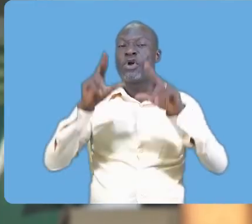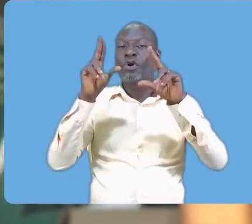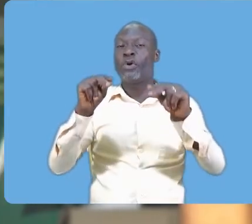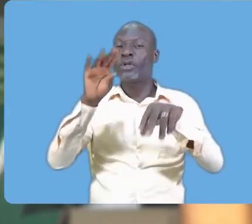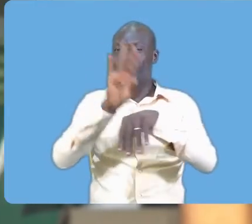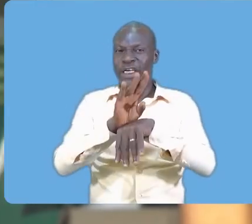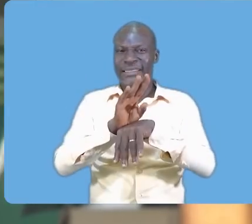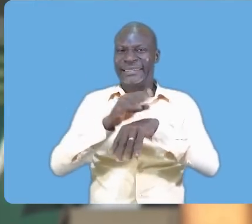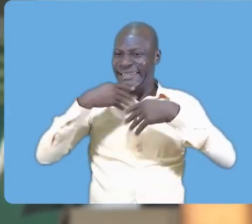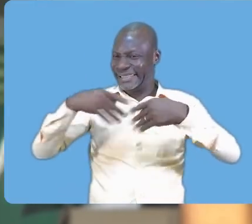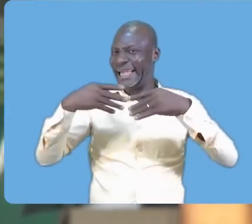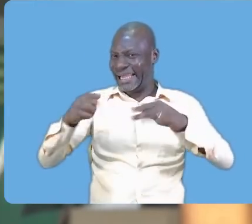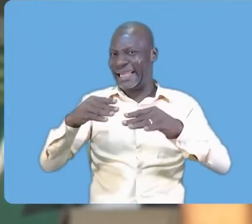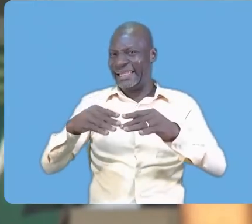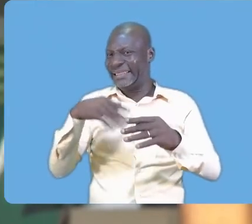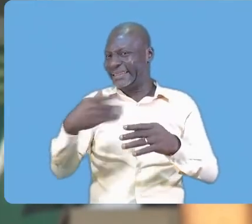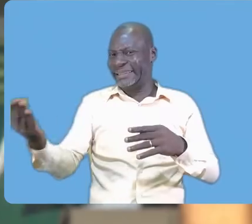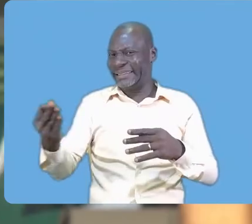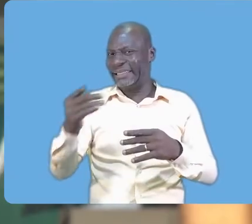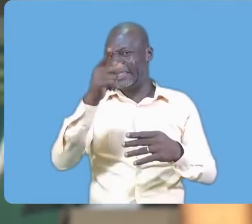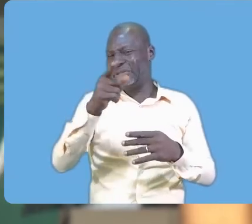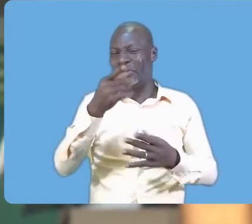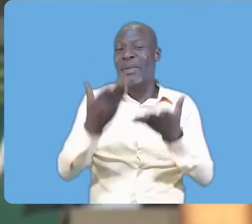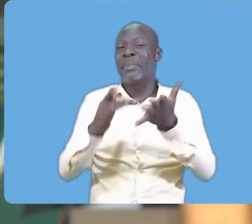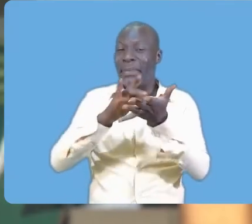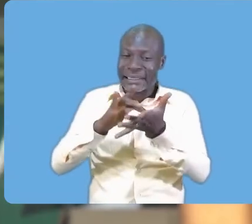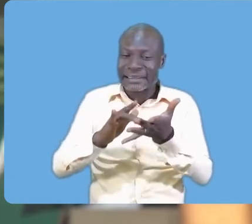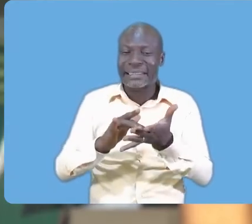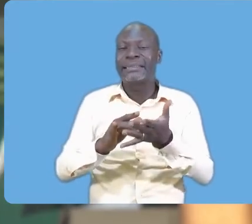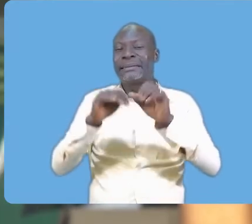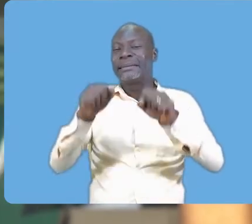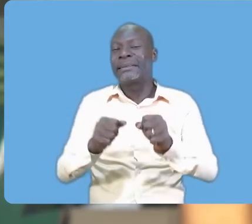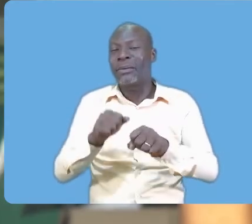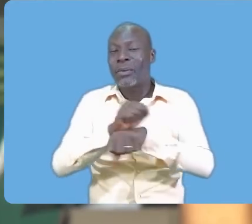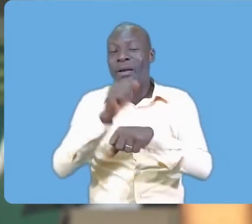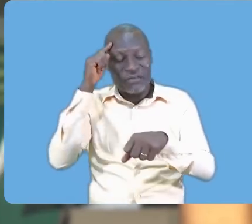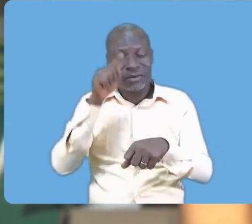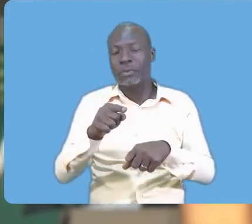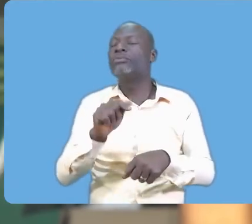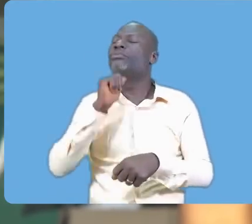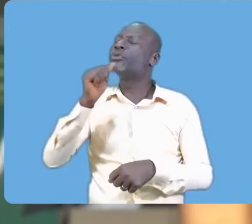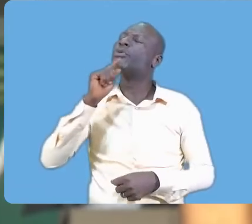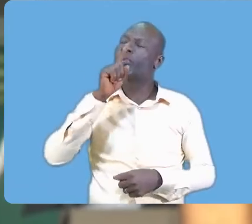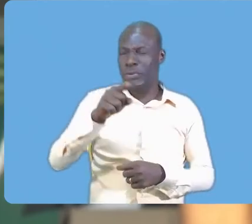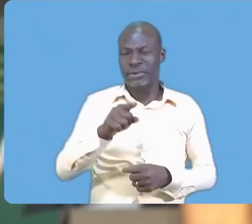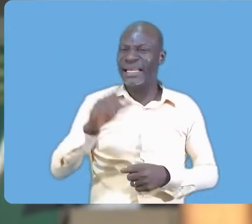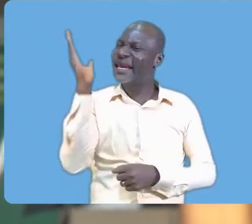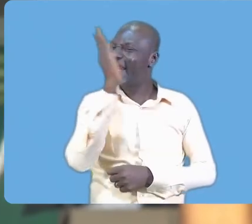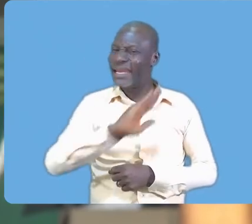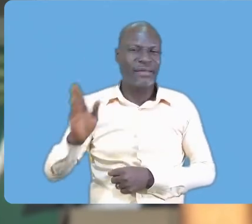ton. I dear sir, I dear we will turn out the car. Now the queer bibia. And then you go upon a badger war. It is